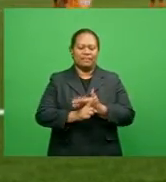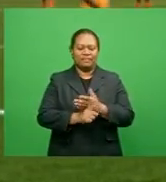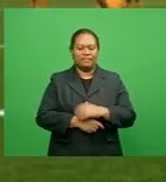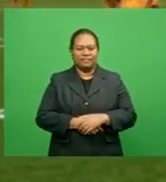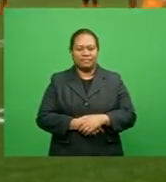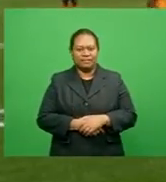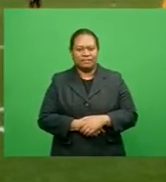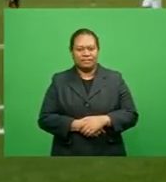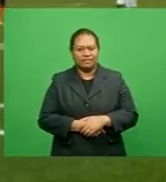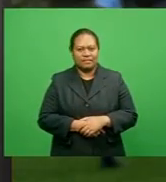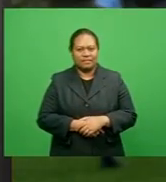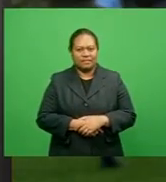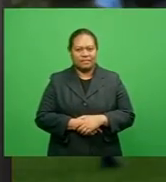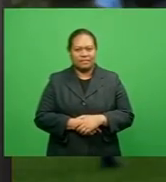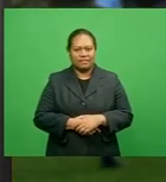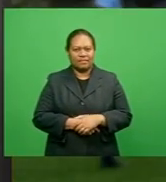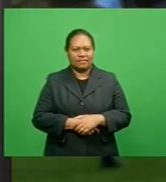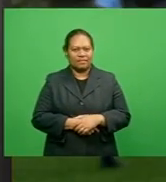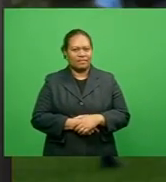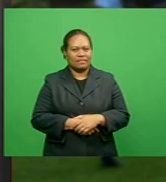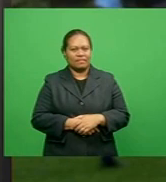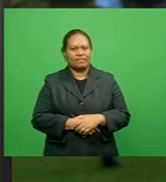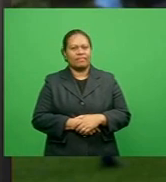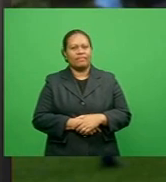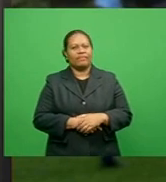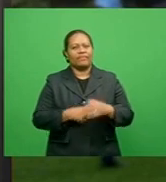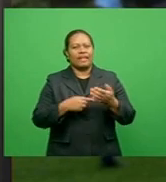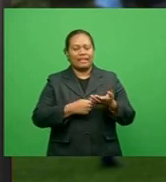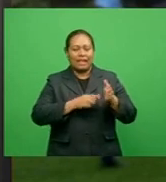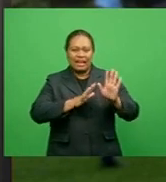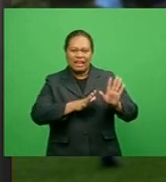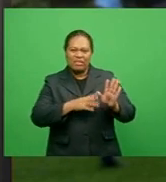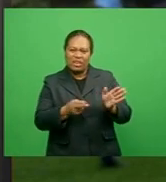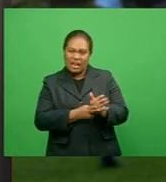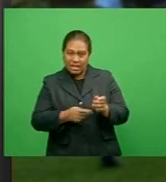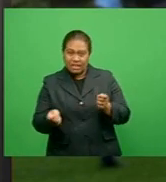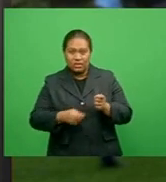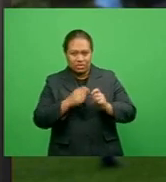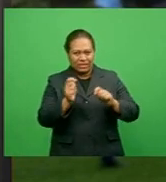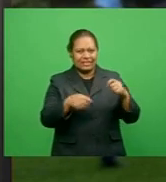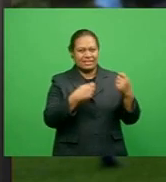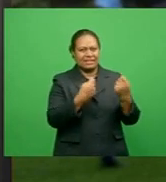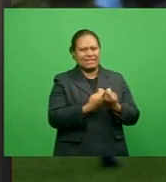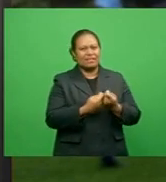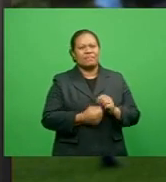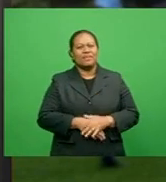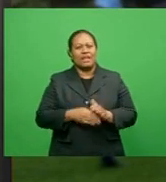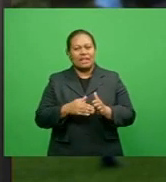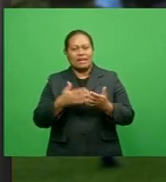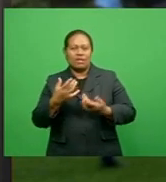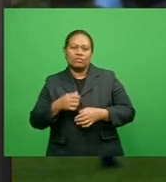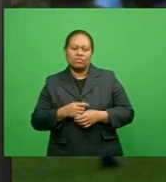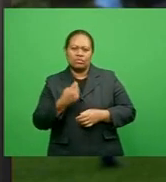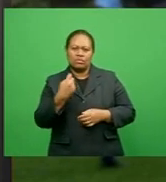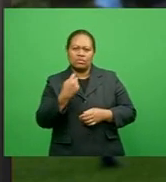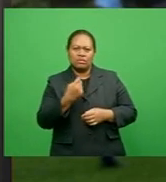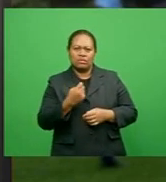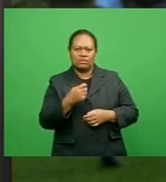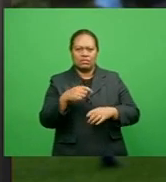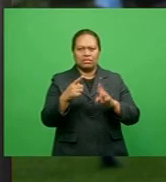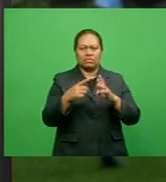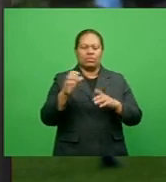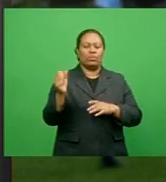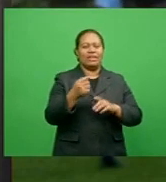Tavi, FBC Sports. The Tailevu Naitasiri side is one step away from winning the Courts